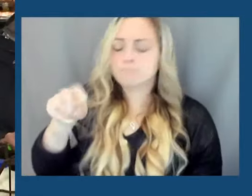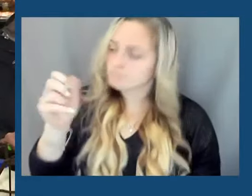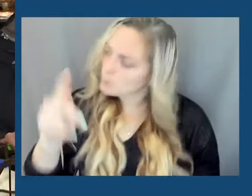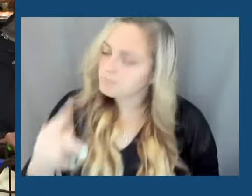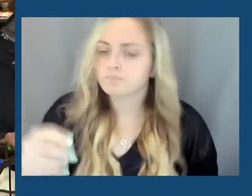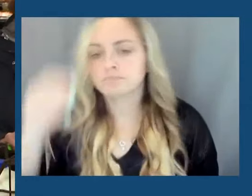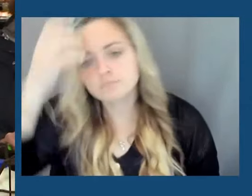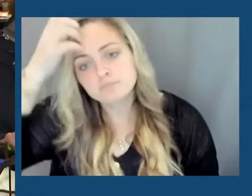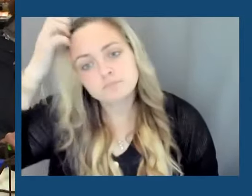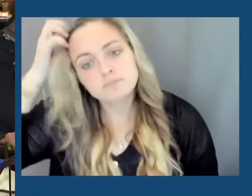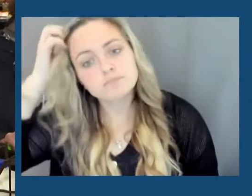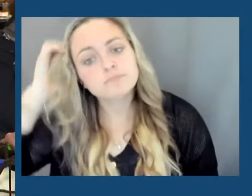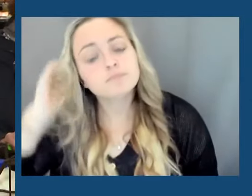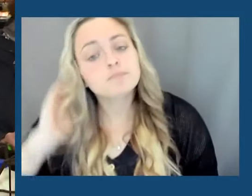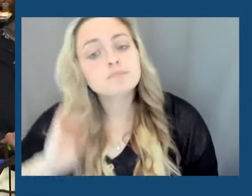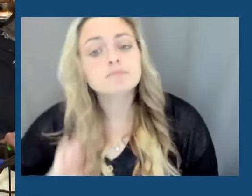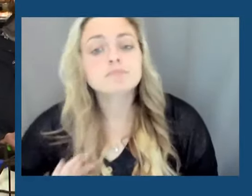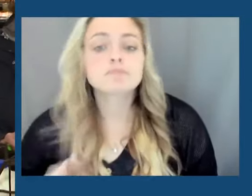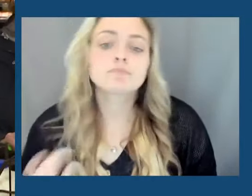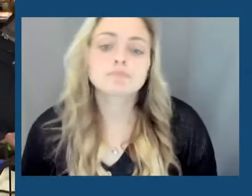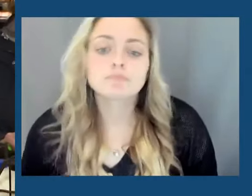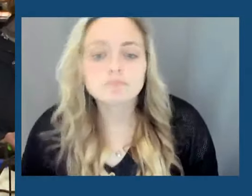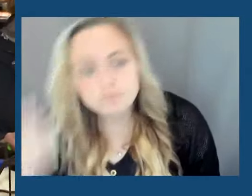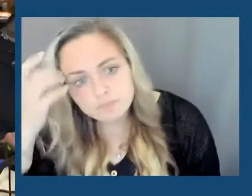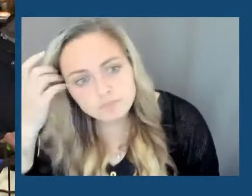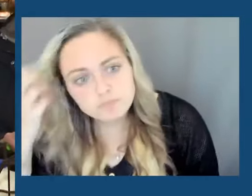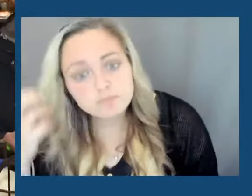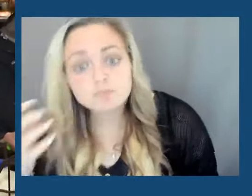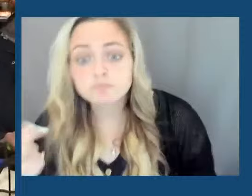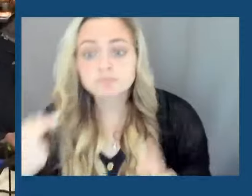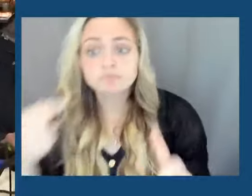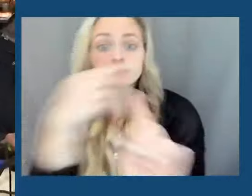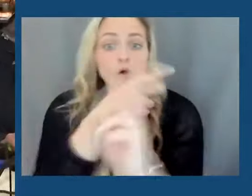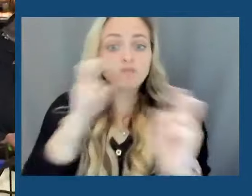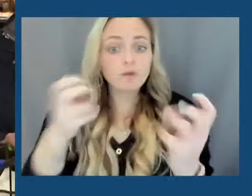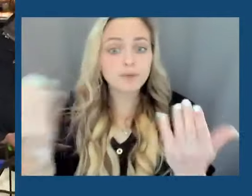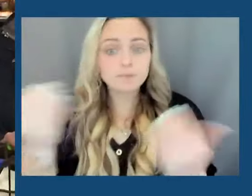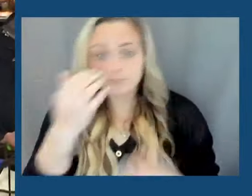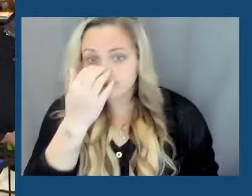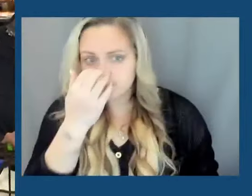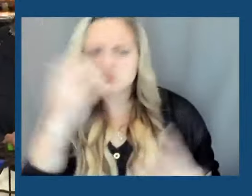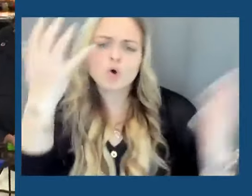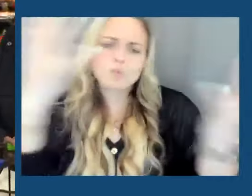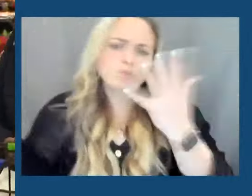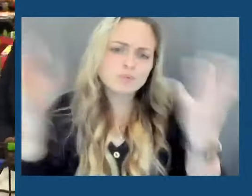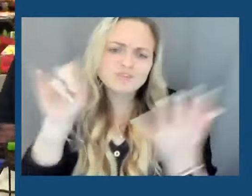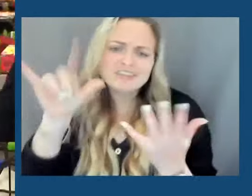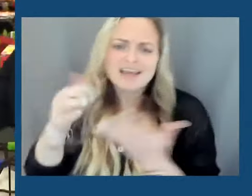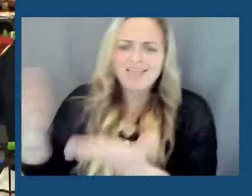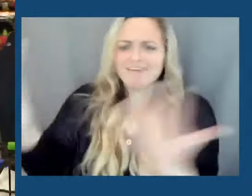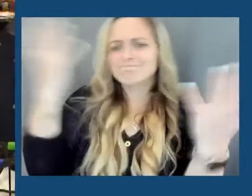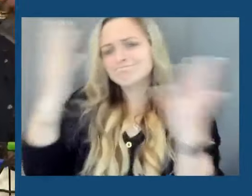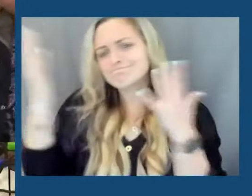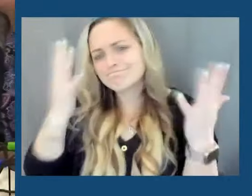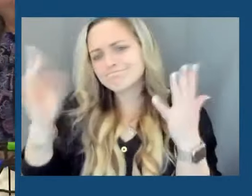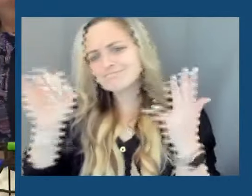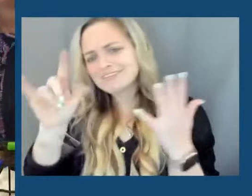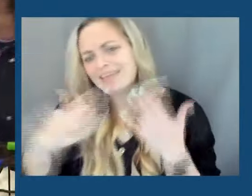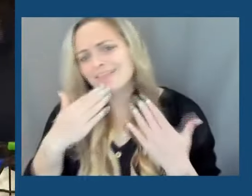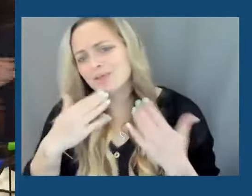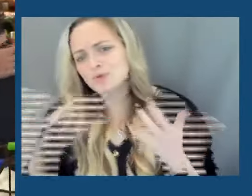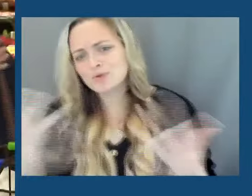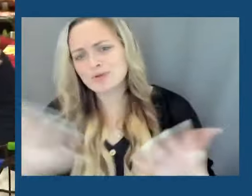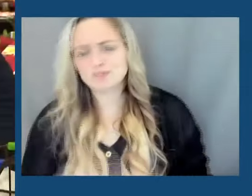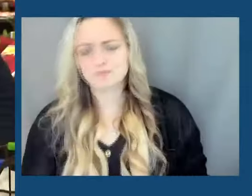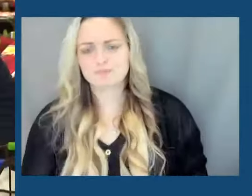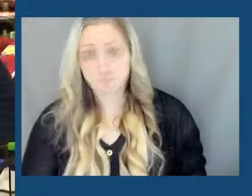Got time for like 1.5. All right, well, off topic. Oh yeah, sorry. Everyone, give a round of applause to Sally. Thank Yes, you. yes. Right, thank you so much. Thank you. All